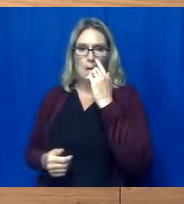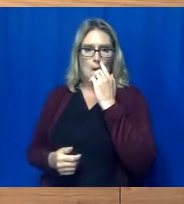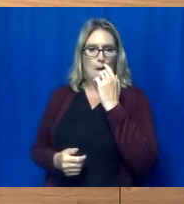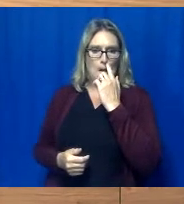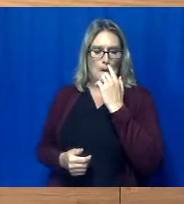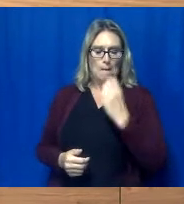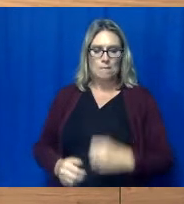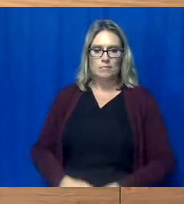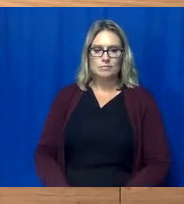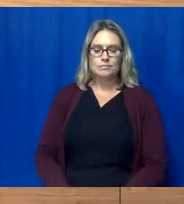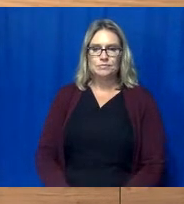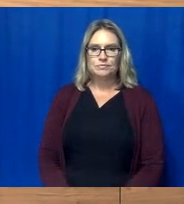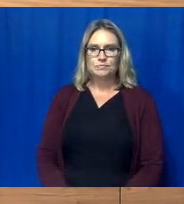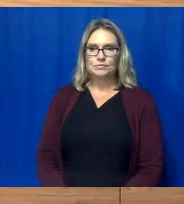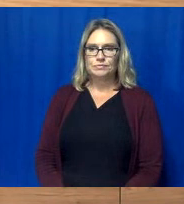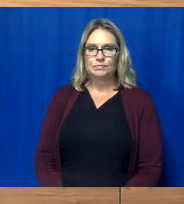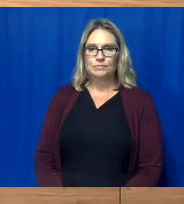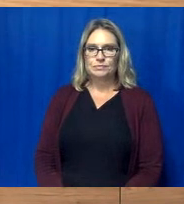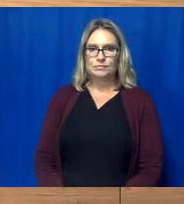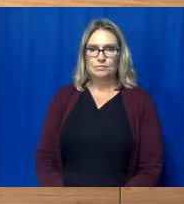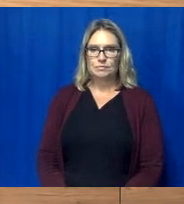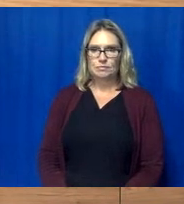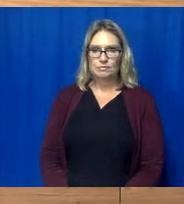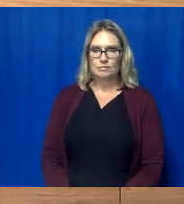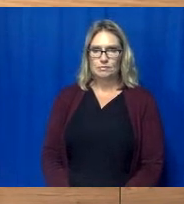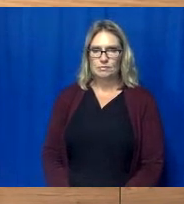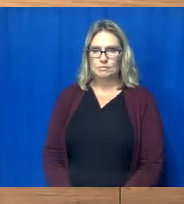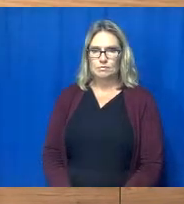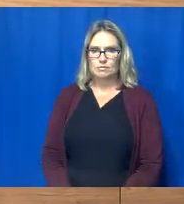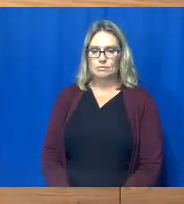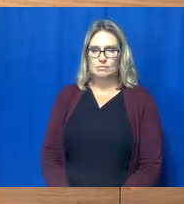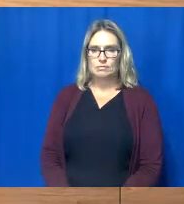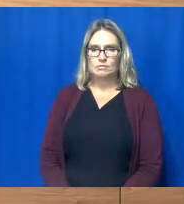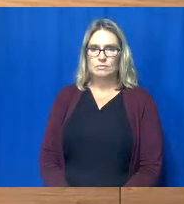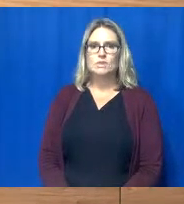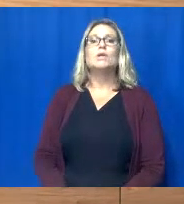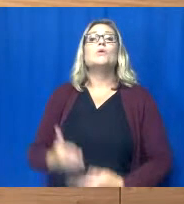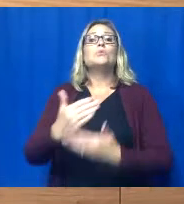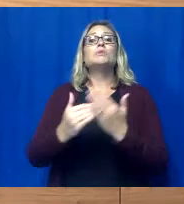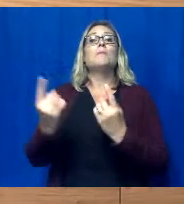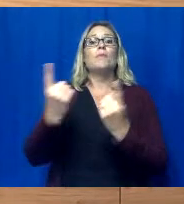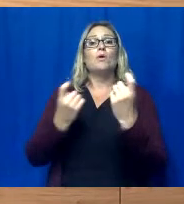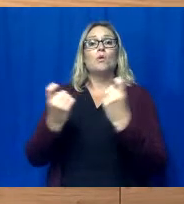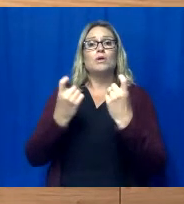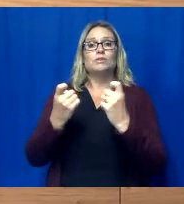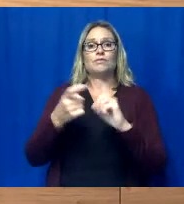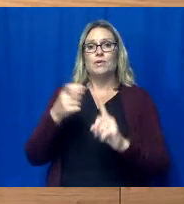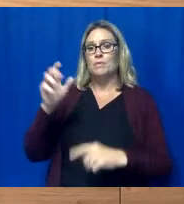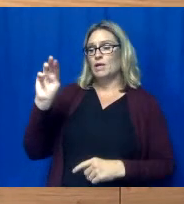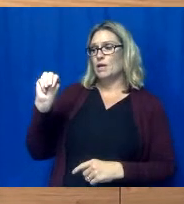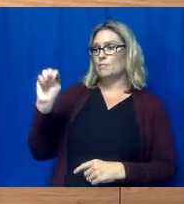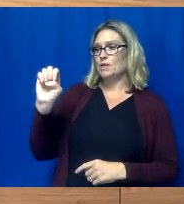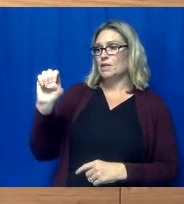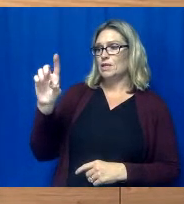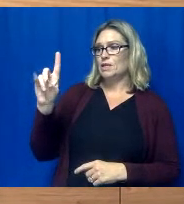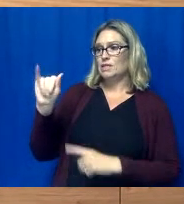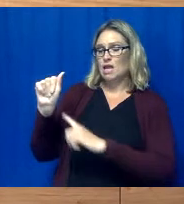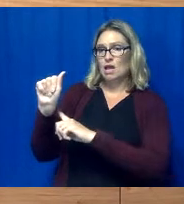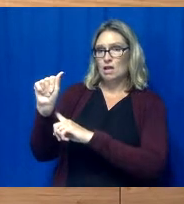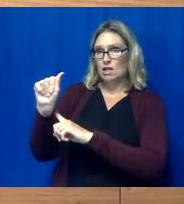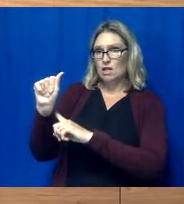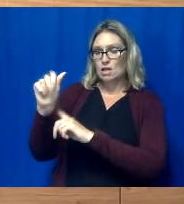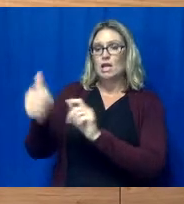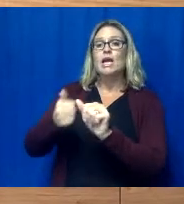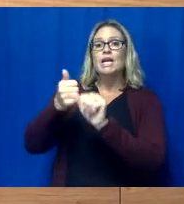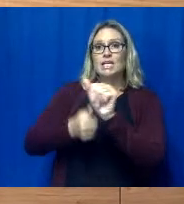Monsieur Chalifou. We're going to try and get in some questions from members of the media. Each reporter will have one